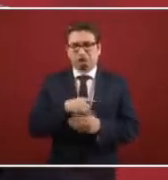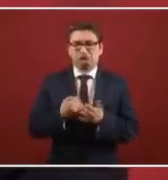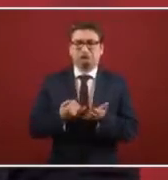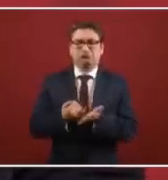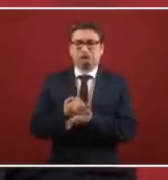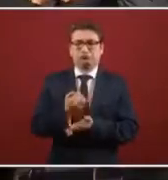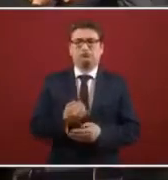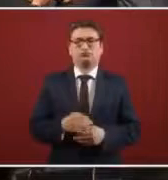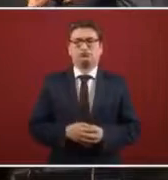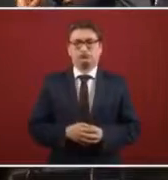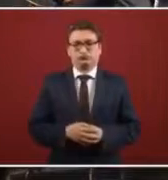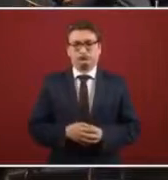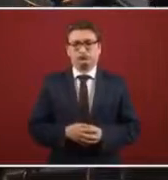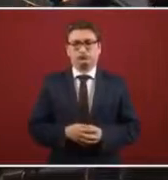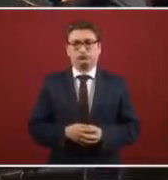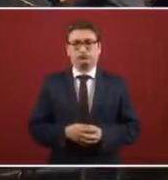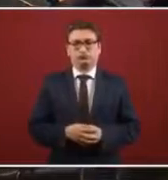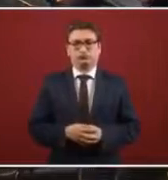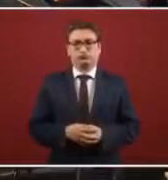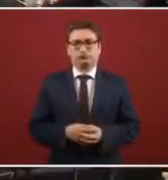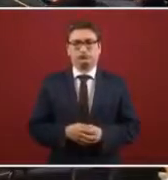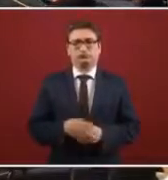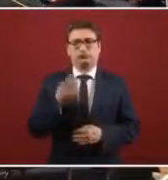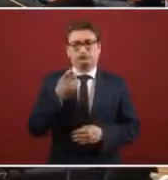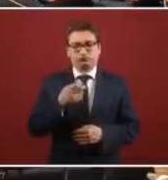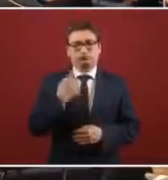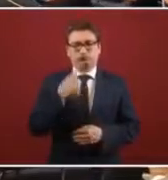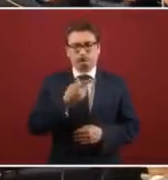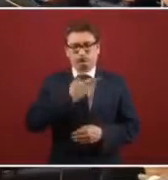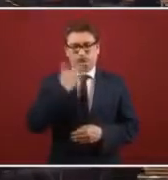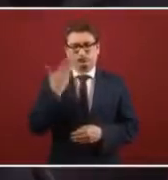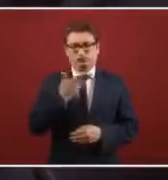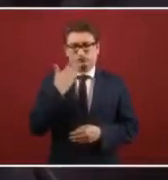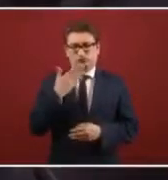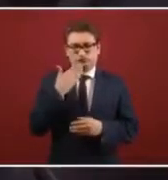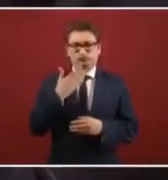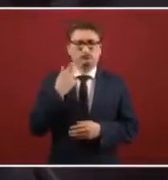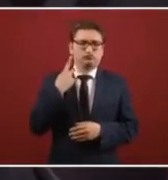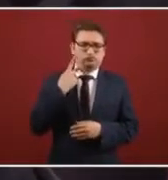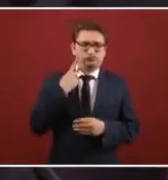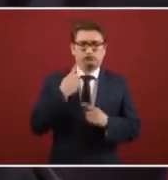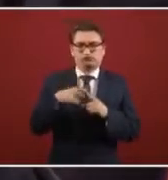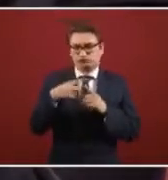abandonar to la abandon aplicación the de esa application of that type of politics.